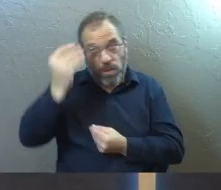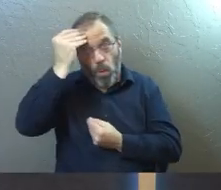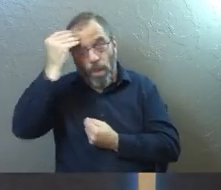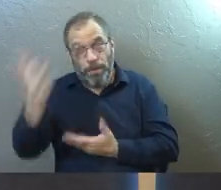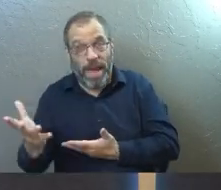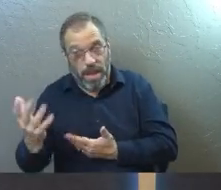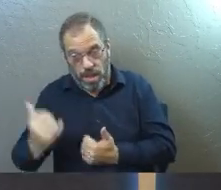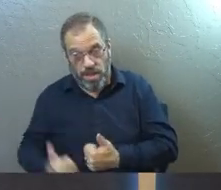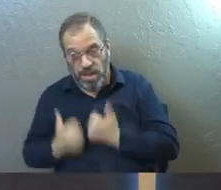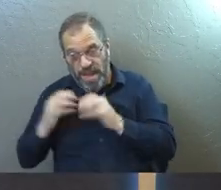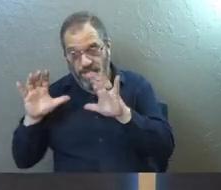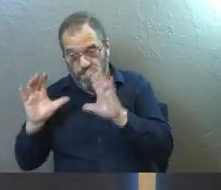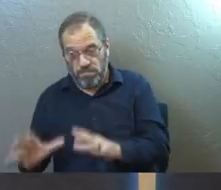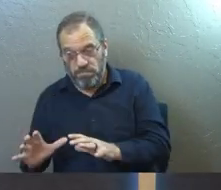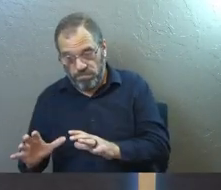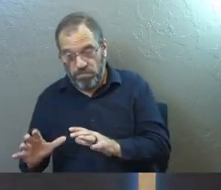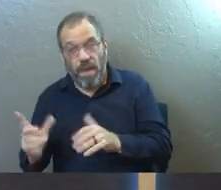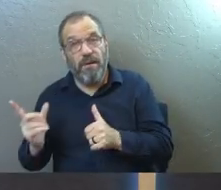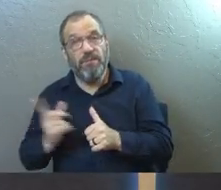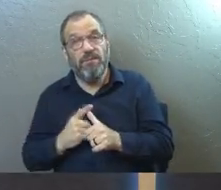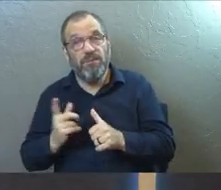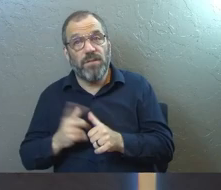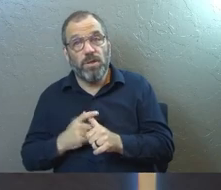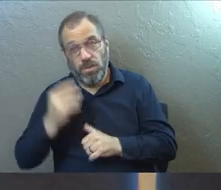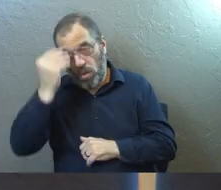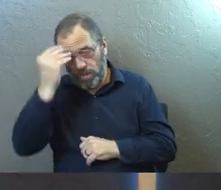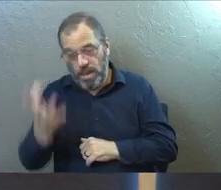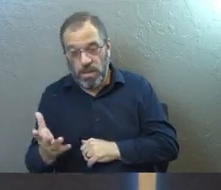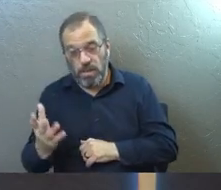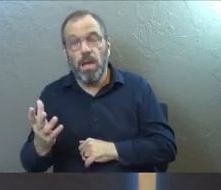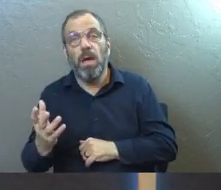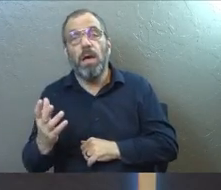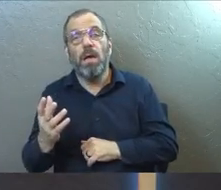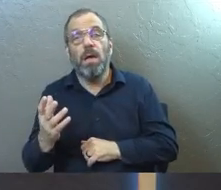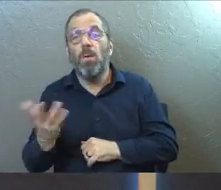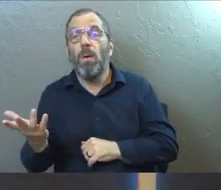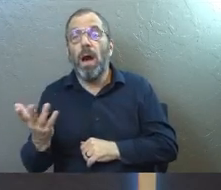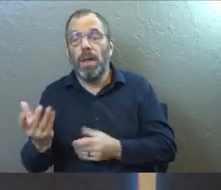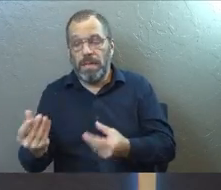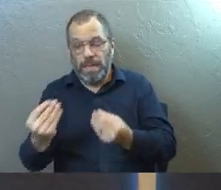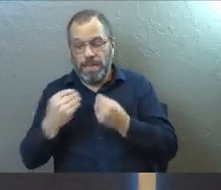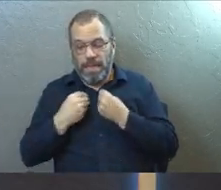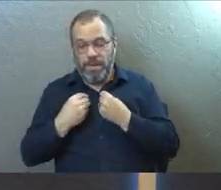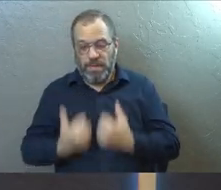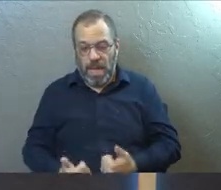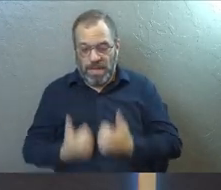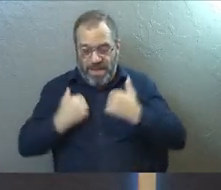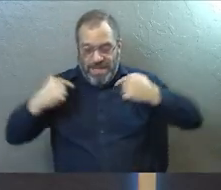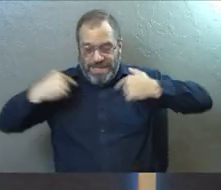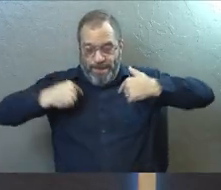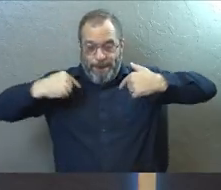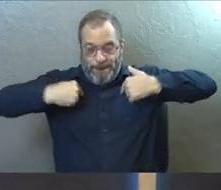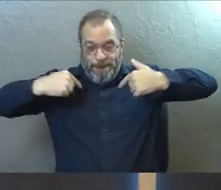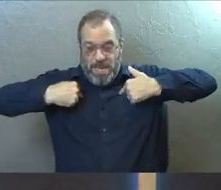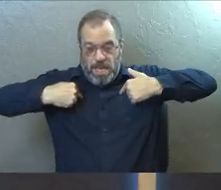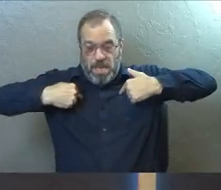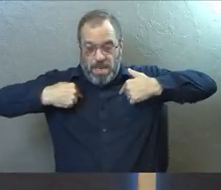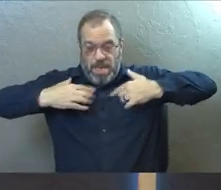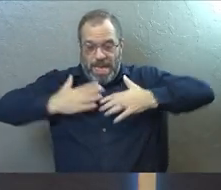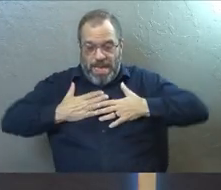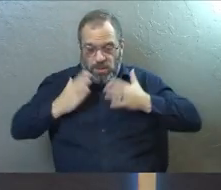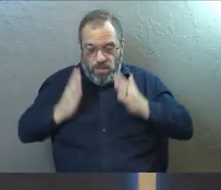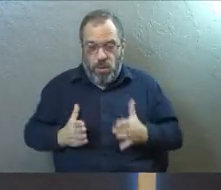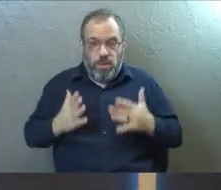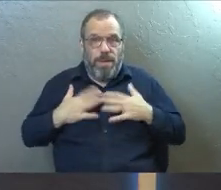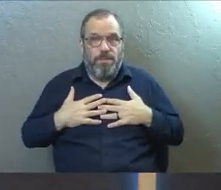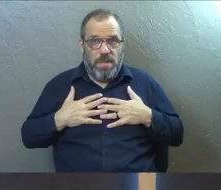the things that God calls us to. First thing I want to say about obedience is that obedience to God brings more life to me individually. Okay,